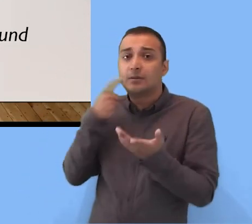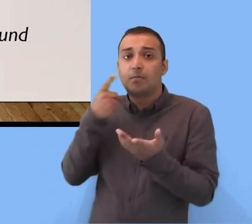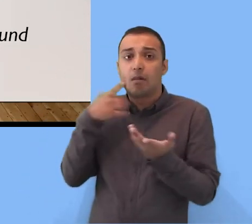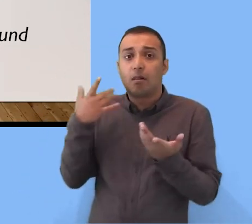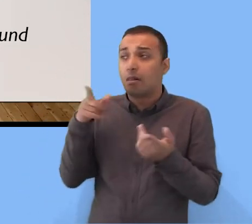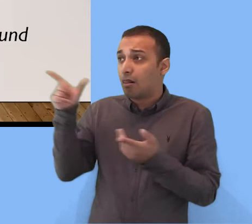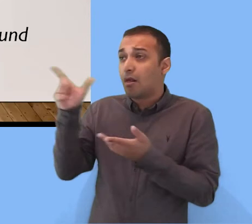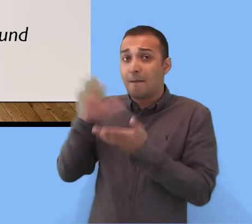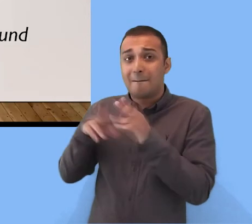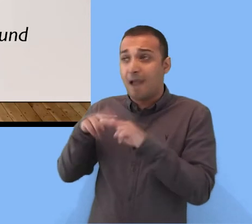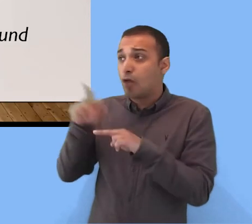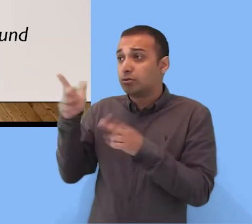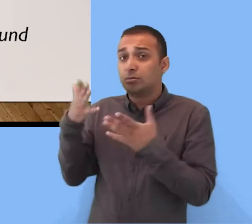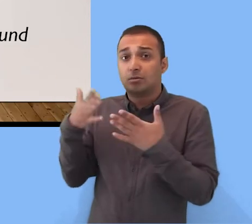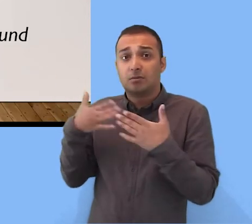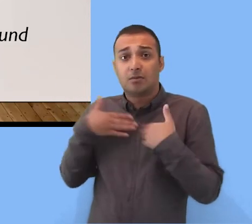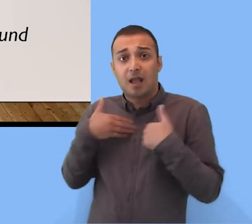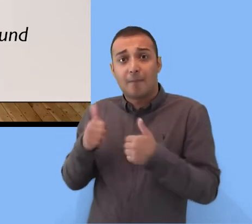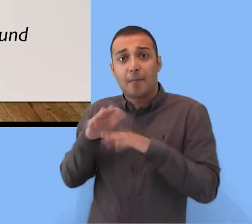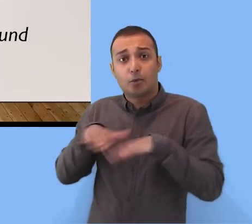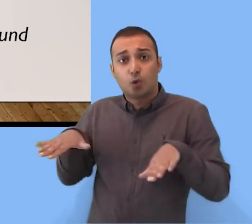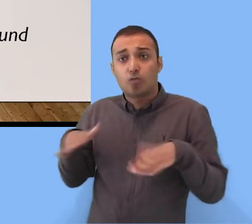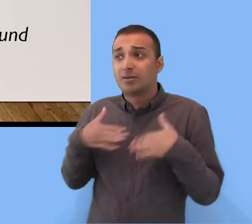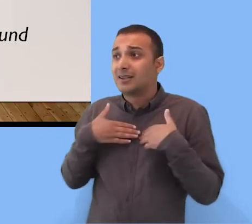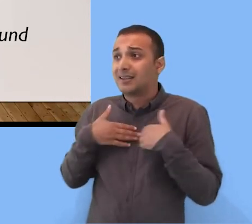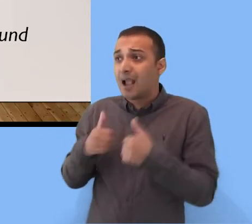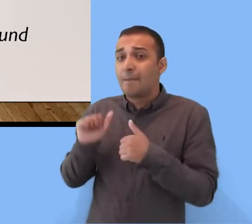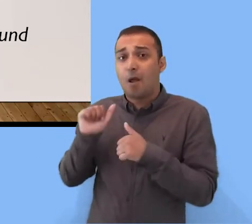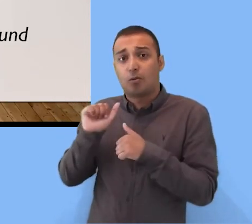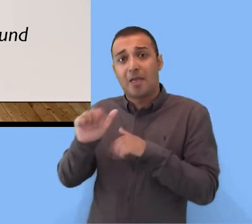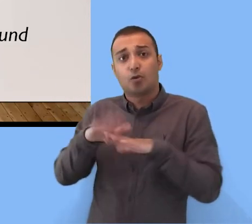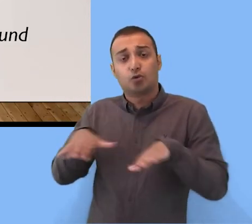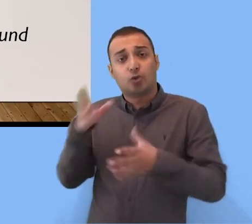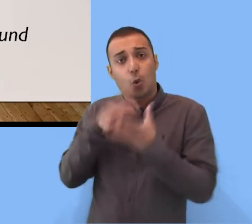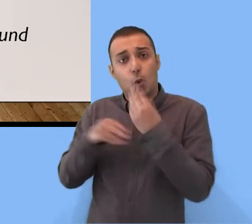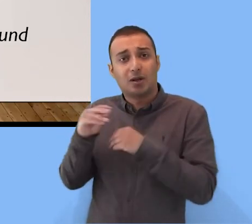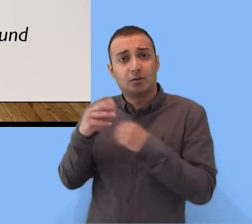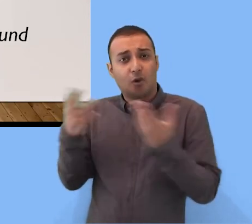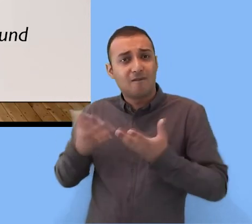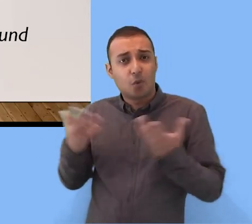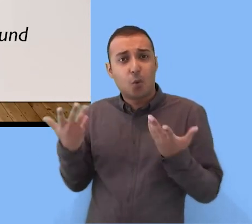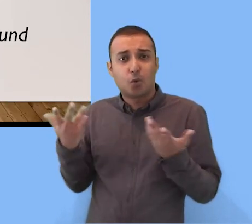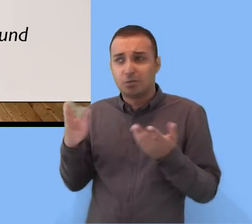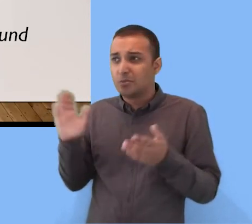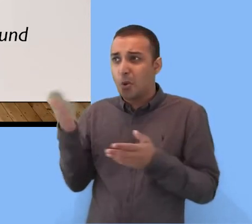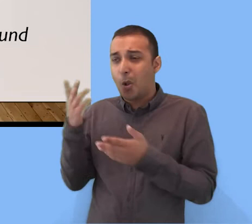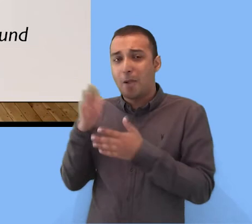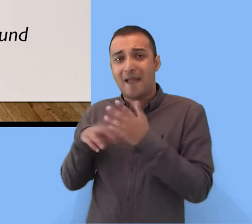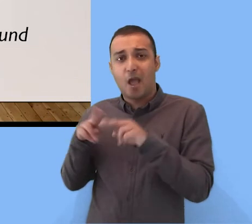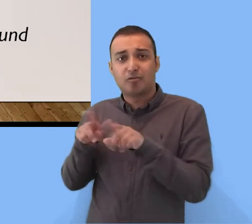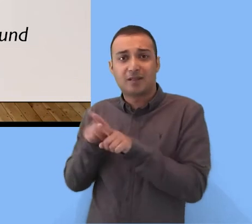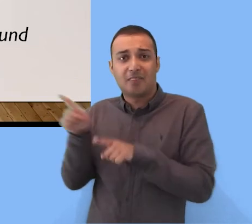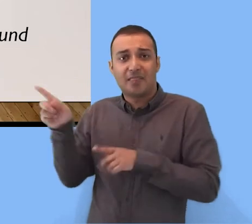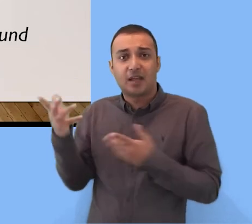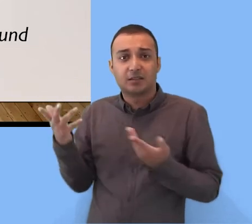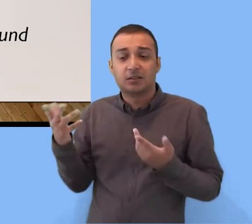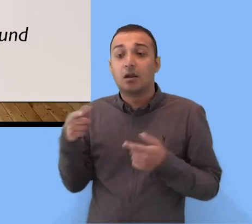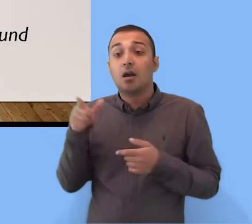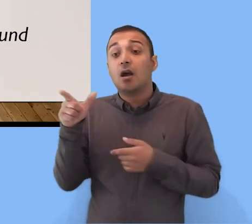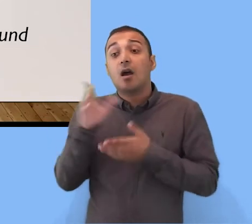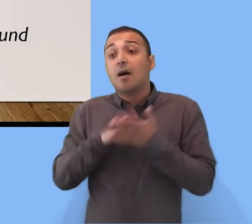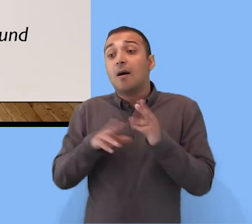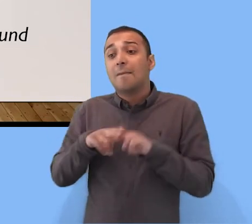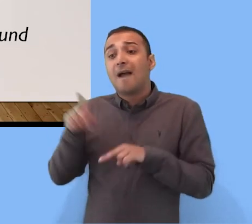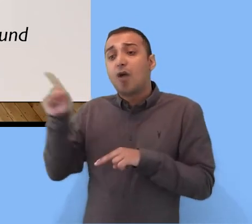care about their learning. That's easy, they do. The vast majority of parents do. Parents don't need to know the answers. One of the things